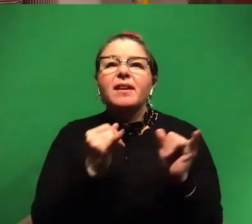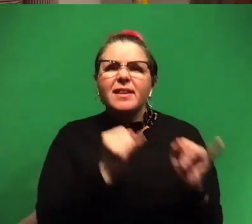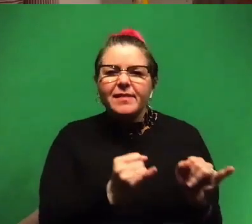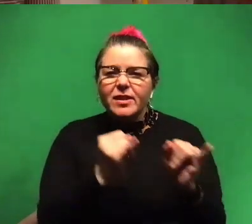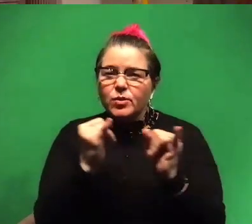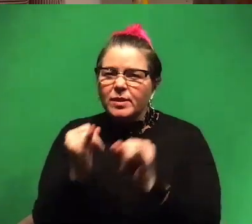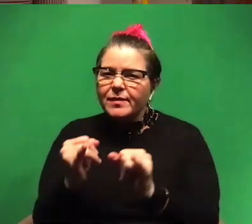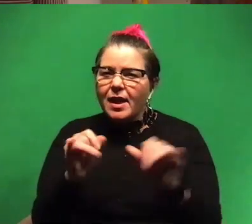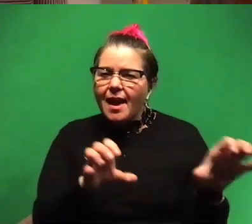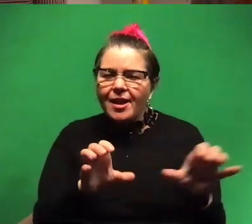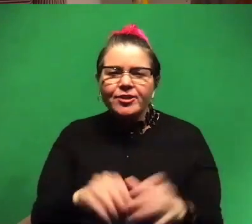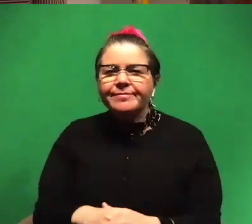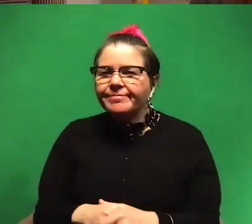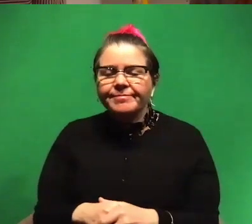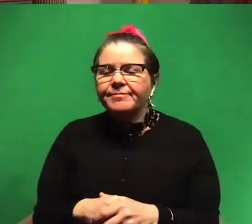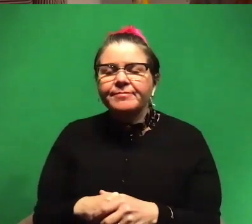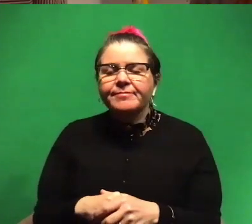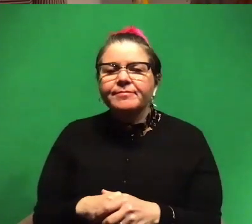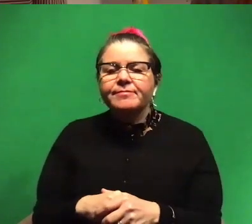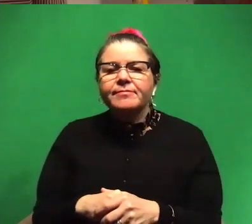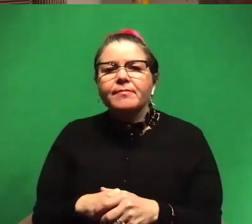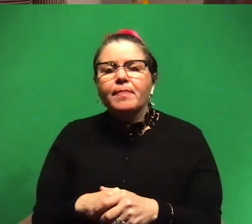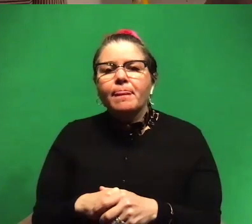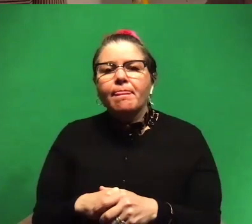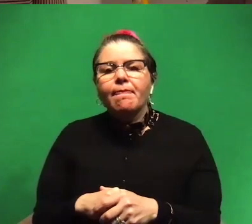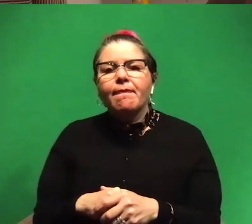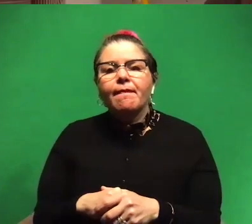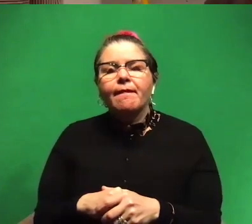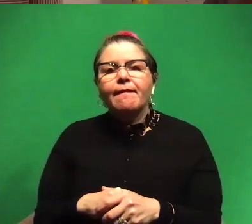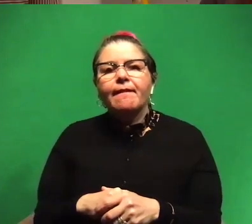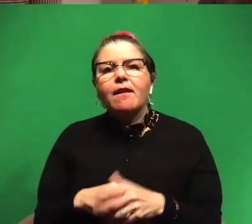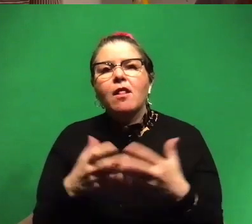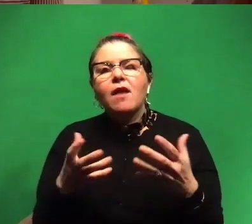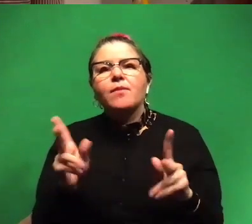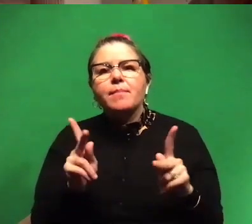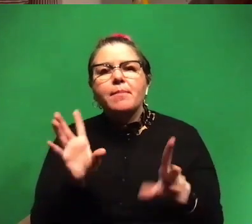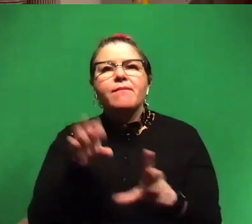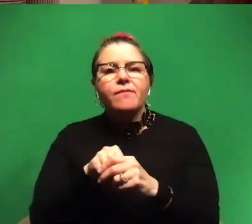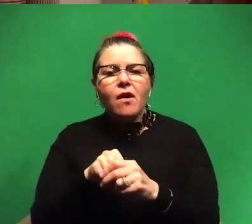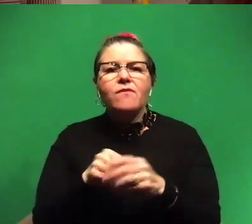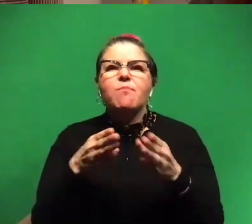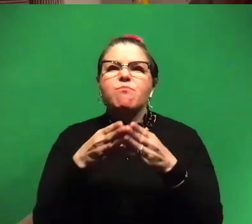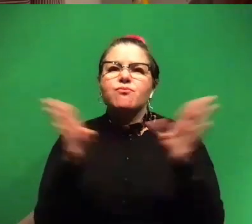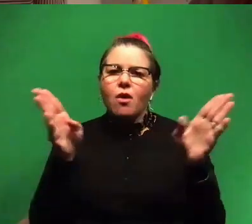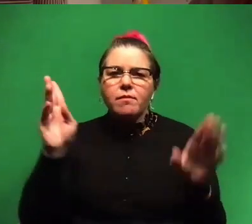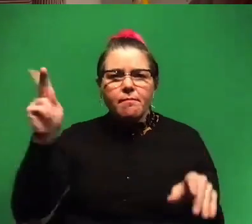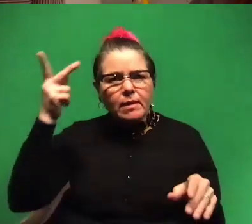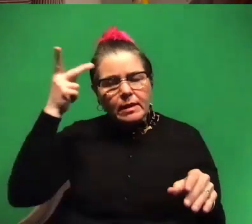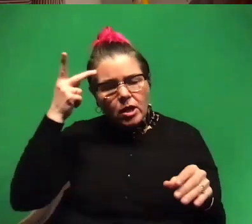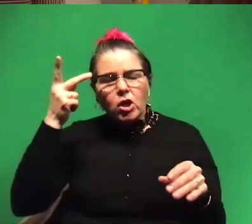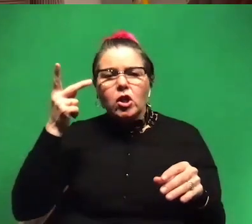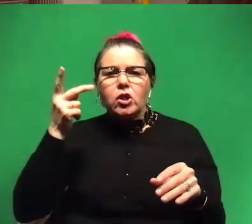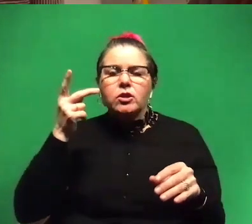actions. I think that a lot of it comes from people being involved in broader kind of political movements.